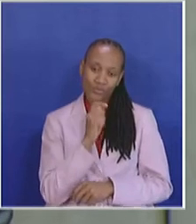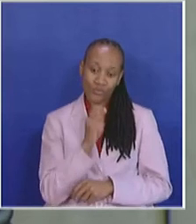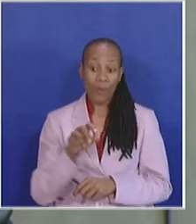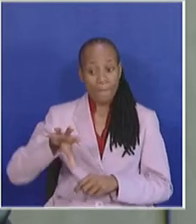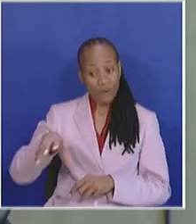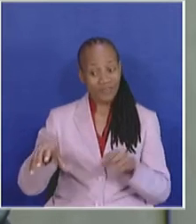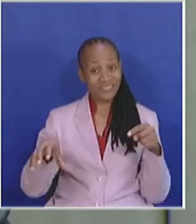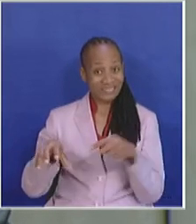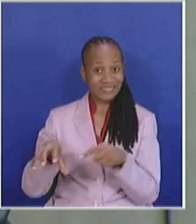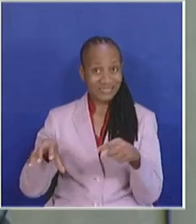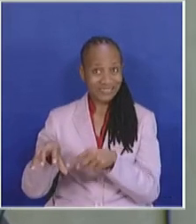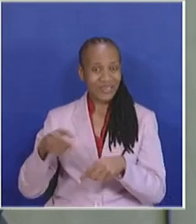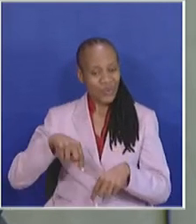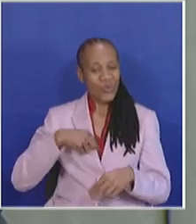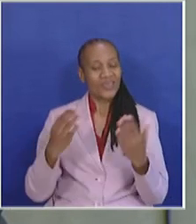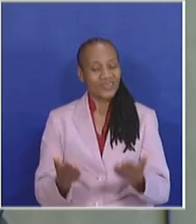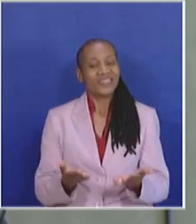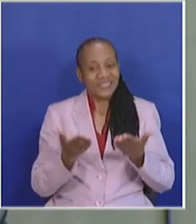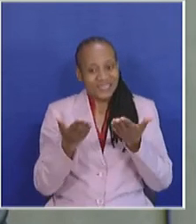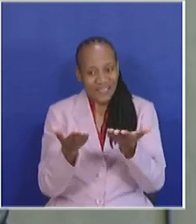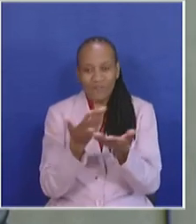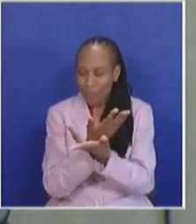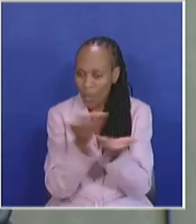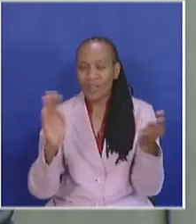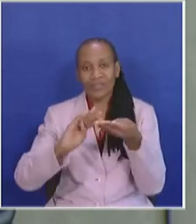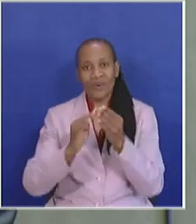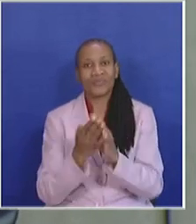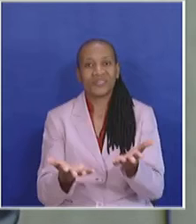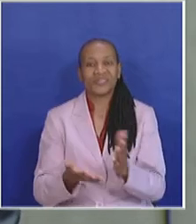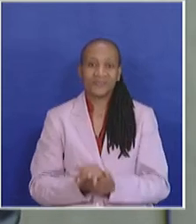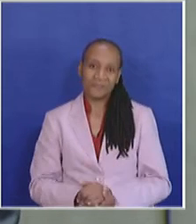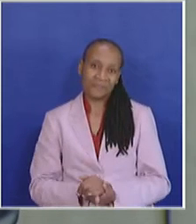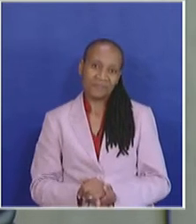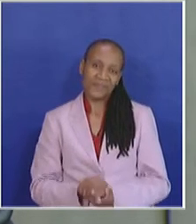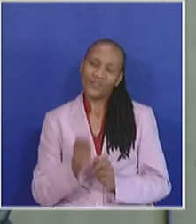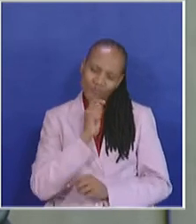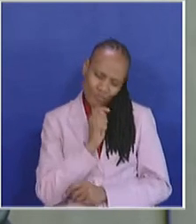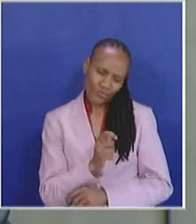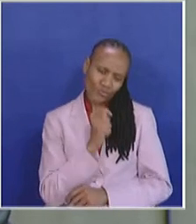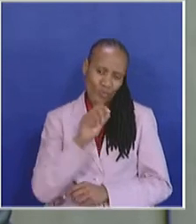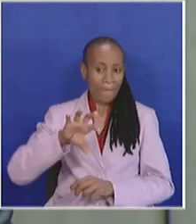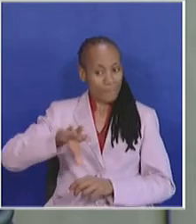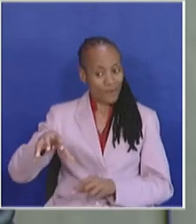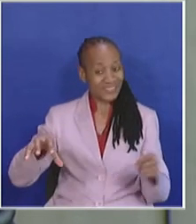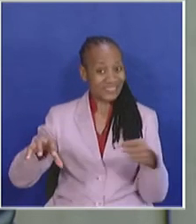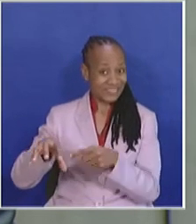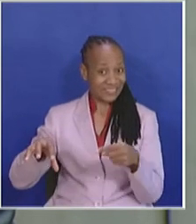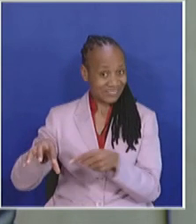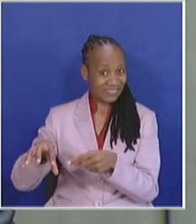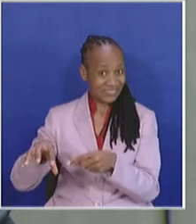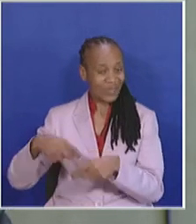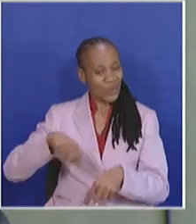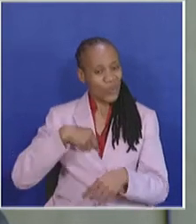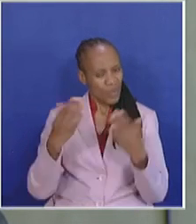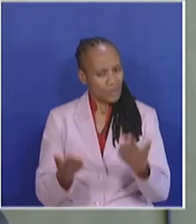province we deliver services to all communities, and that indeed in this province we